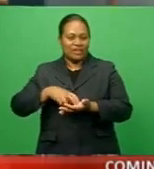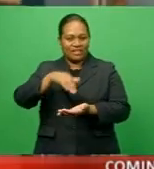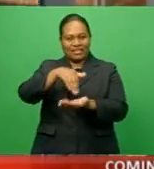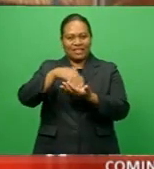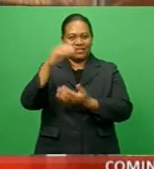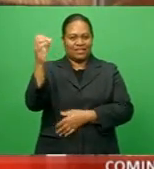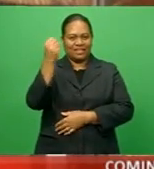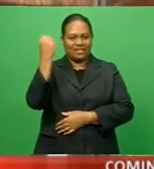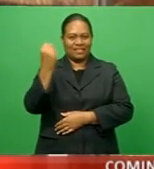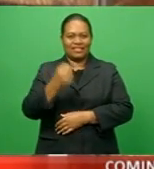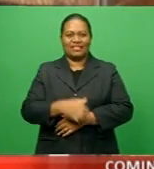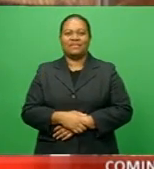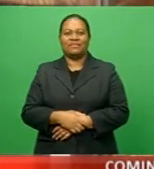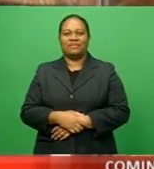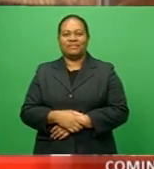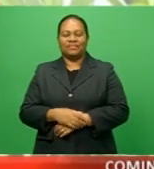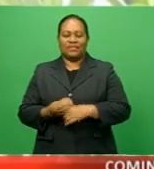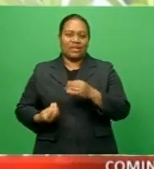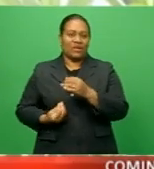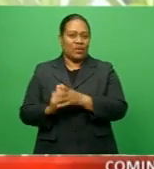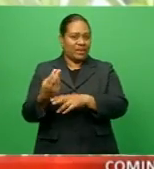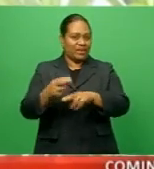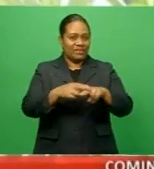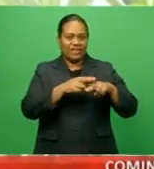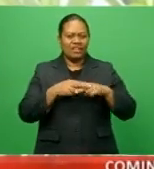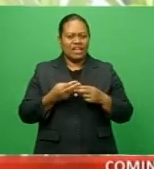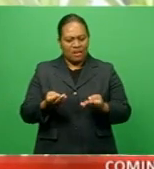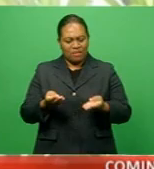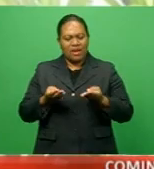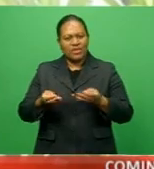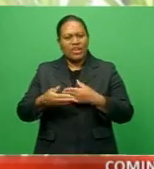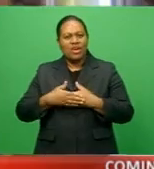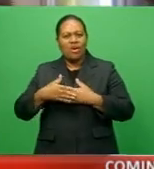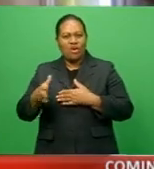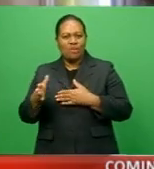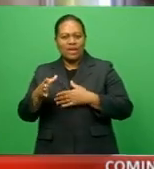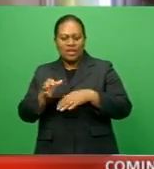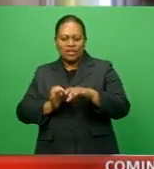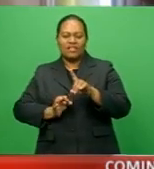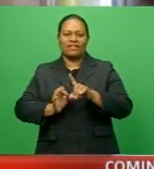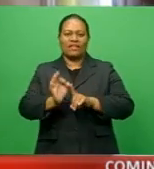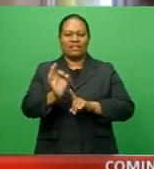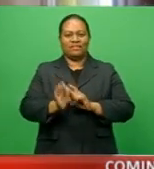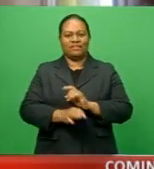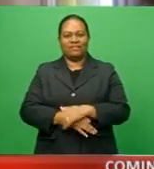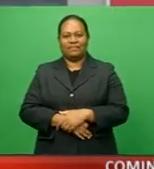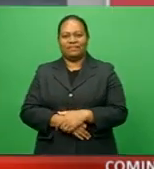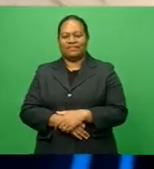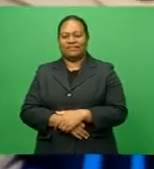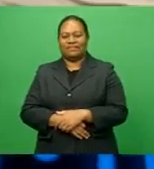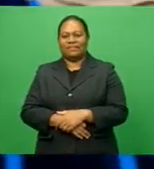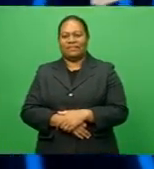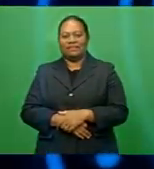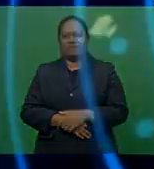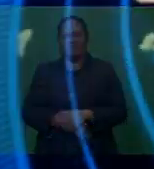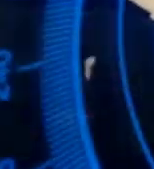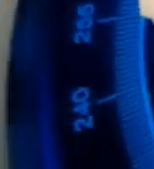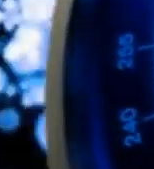success. And in growing Fiji, bakery opens refurbished outlet. Stay with us.